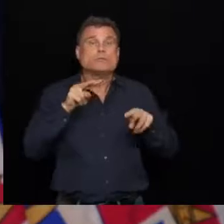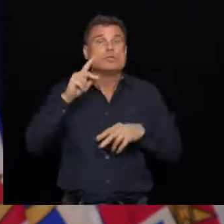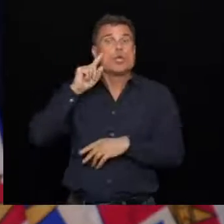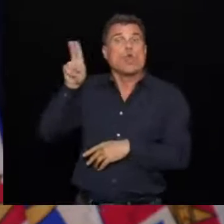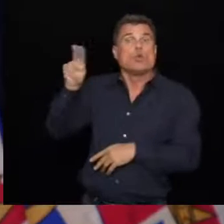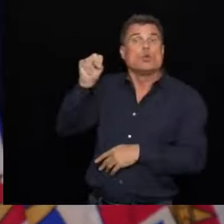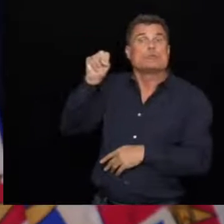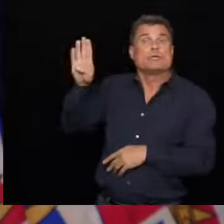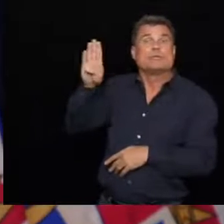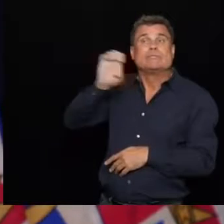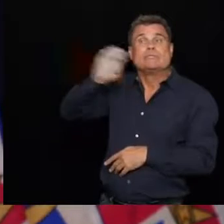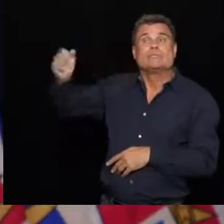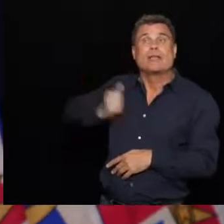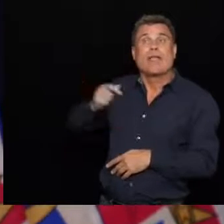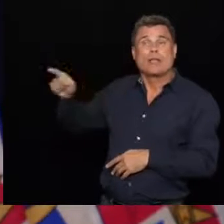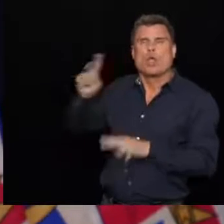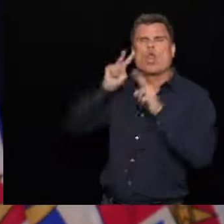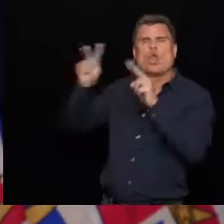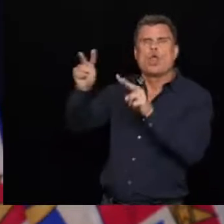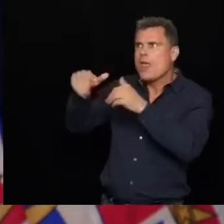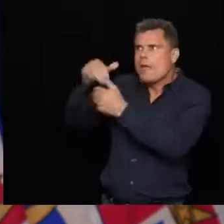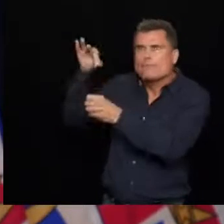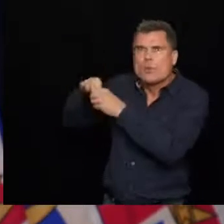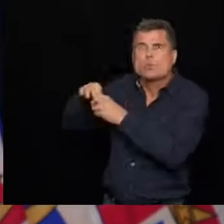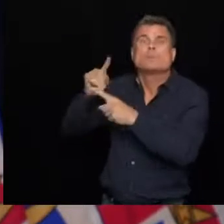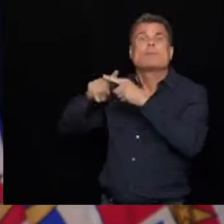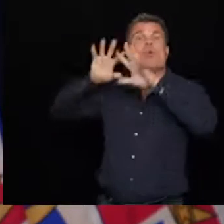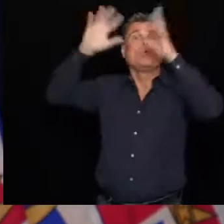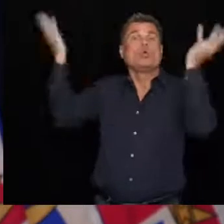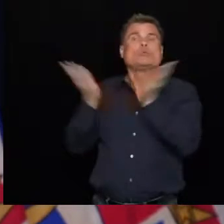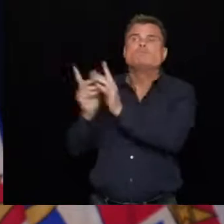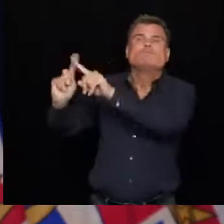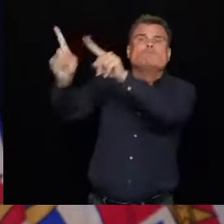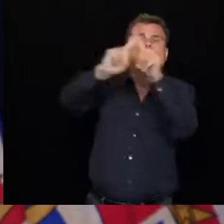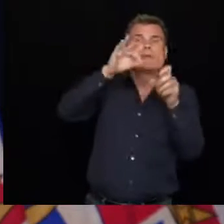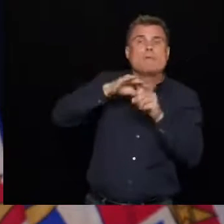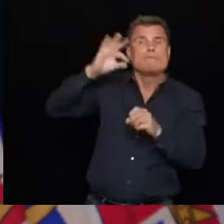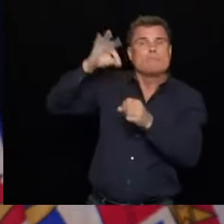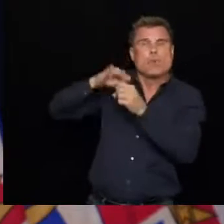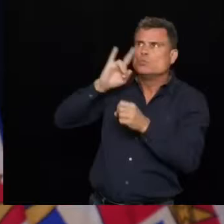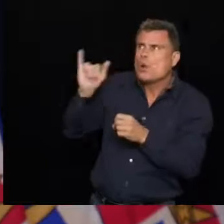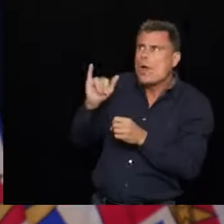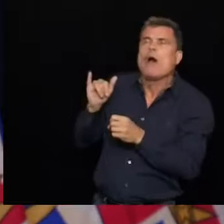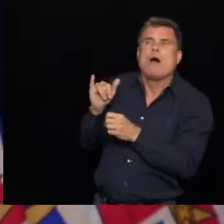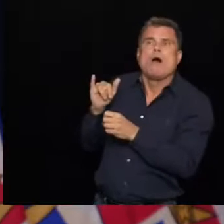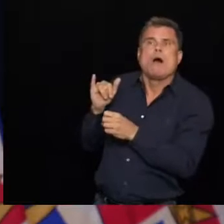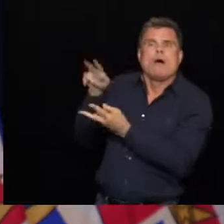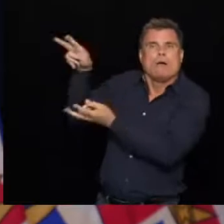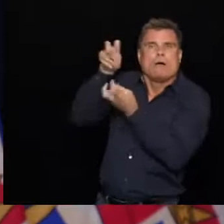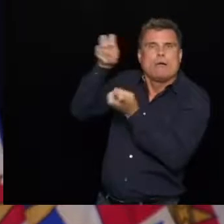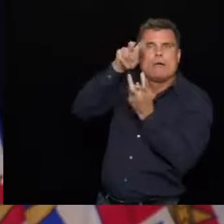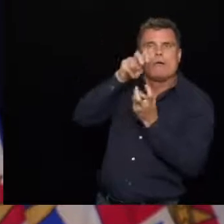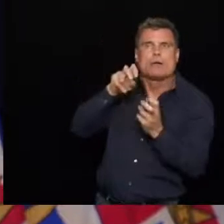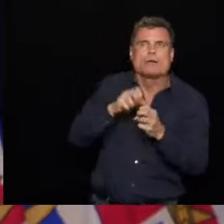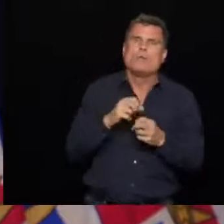is an option that a lot more people will opt for. Les Lane, Times Colonist.